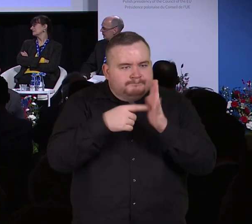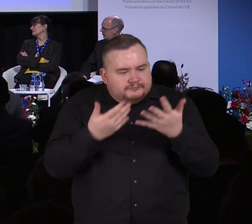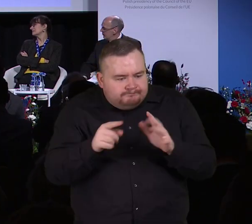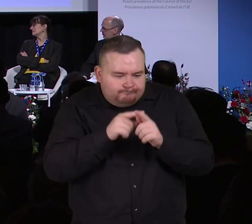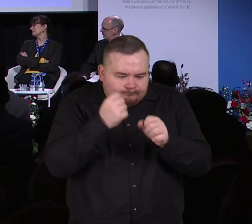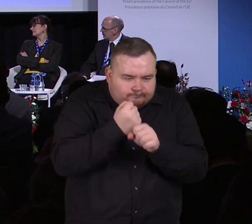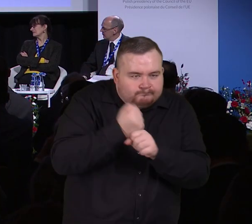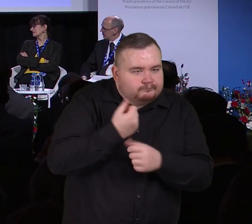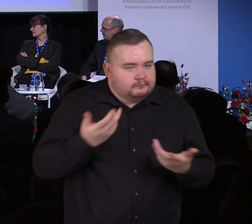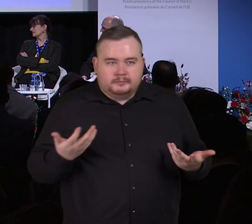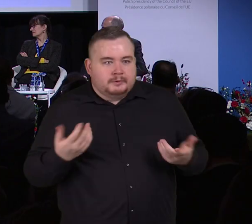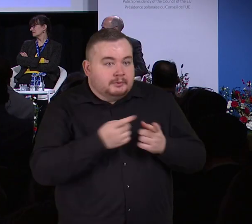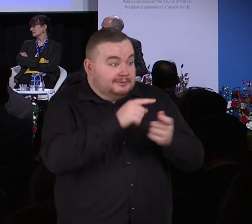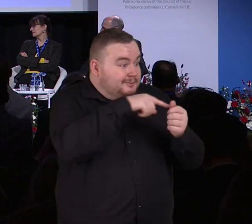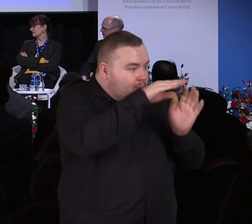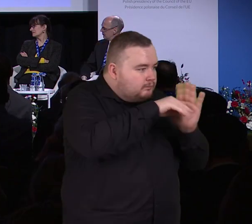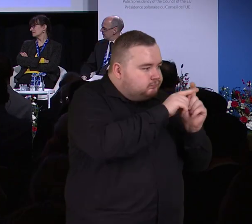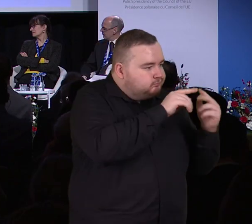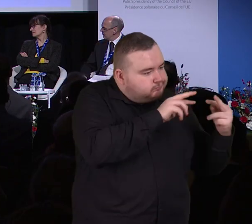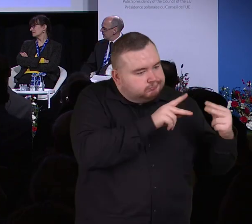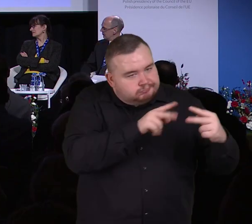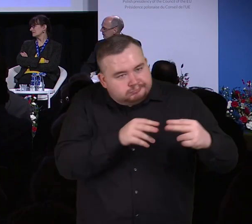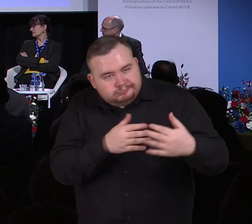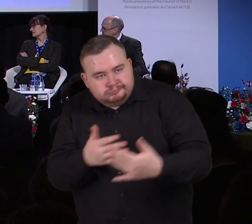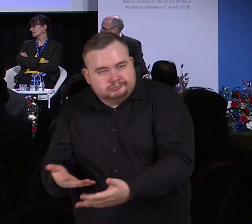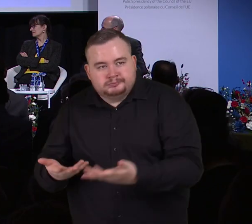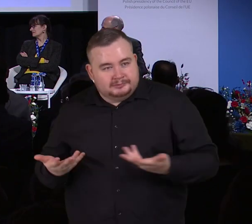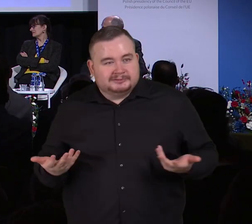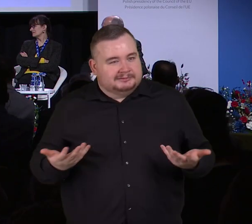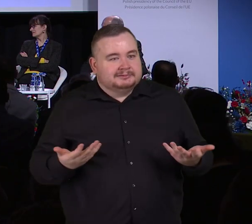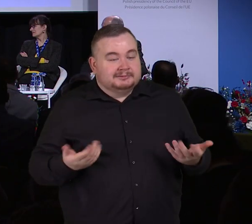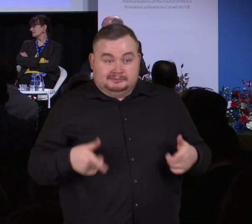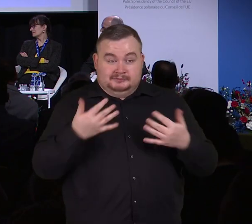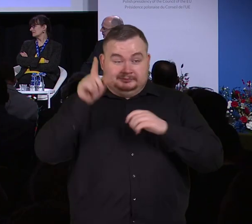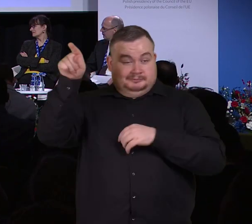one case, one country programmed out money for water